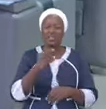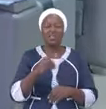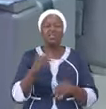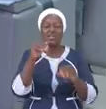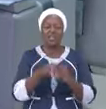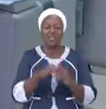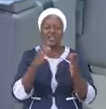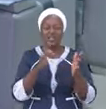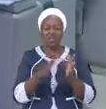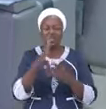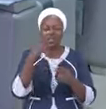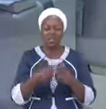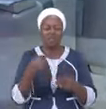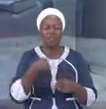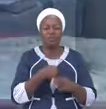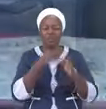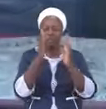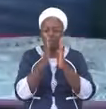Jesus' name we pray.